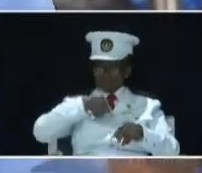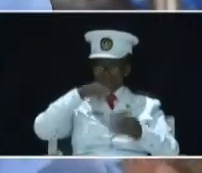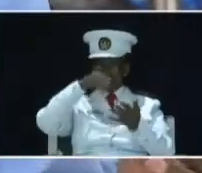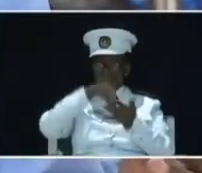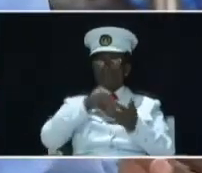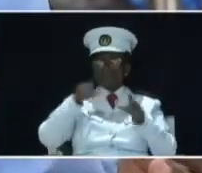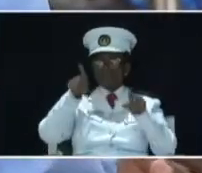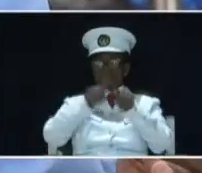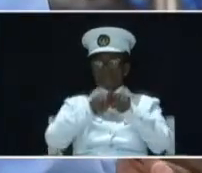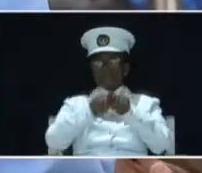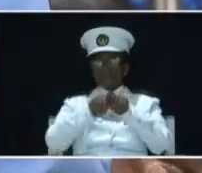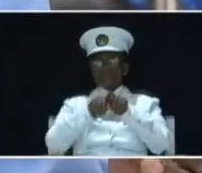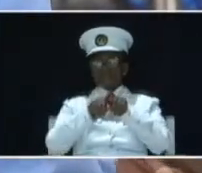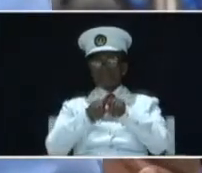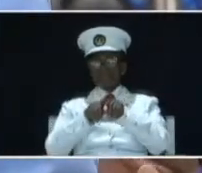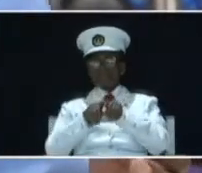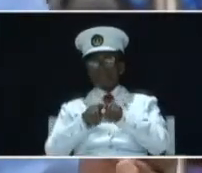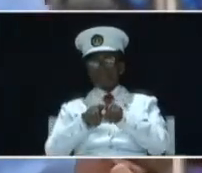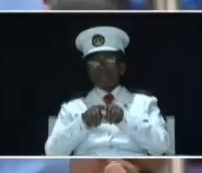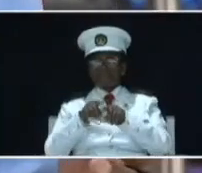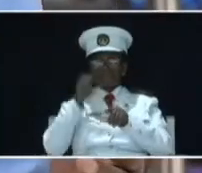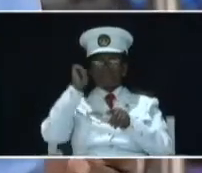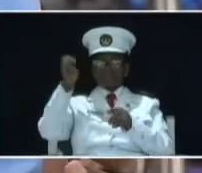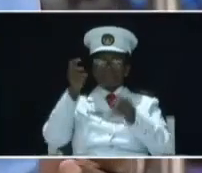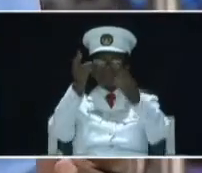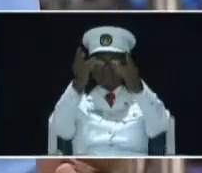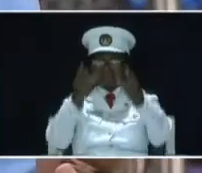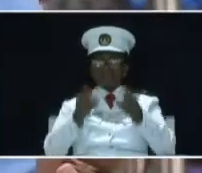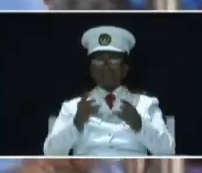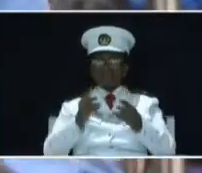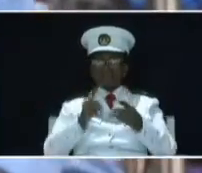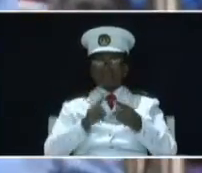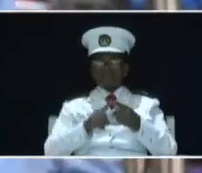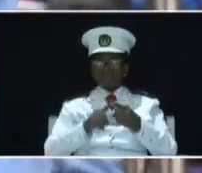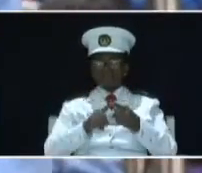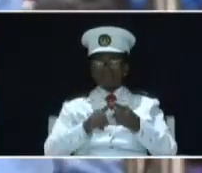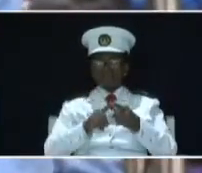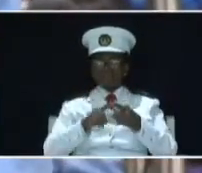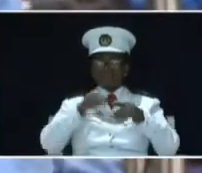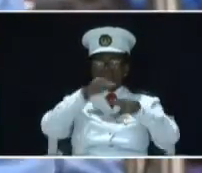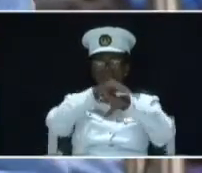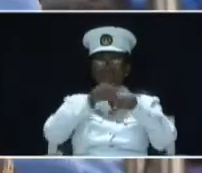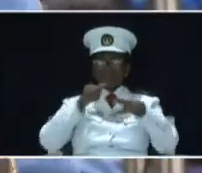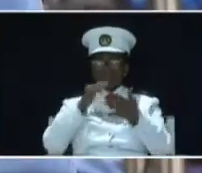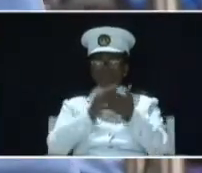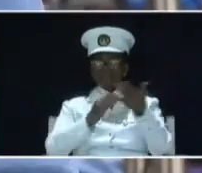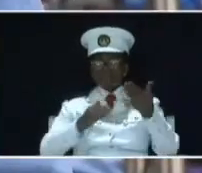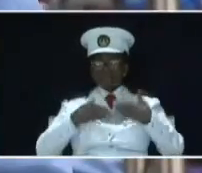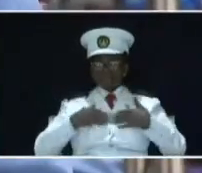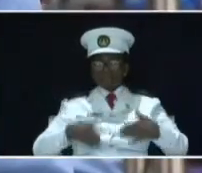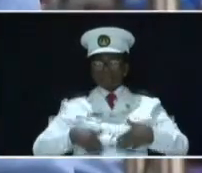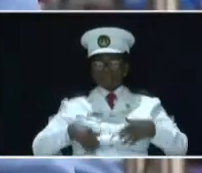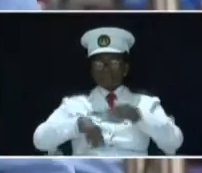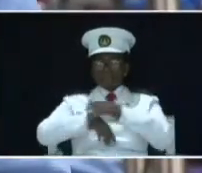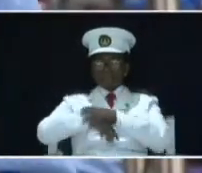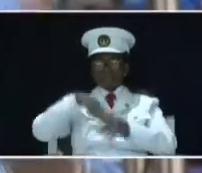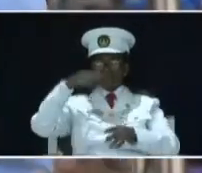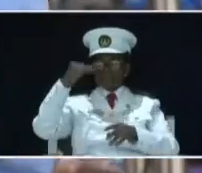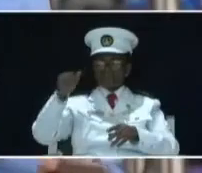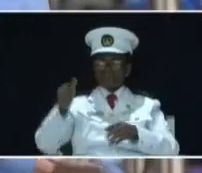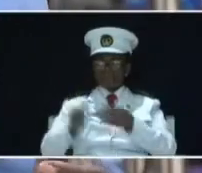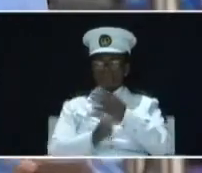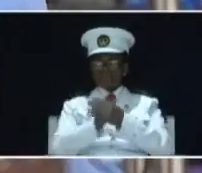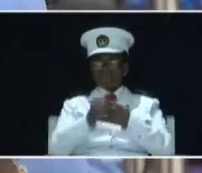So, if he wants to call somebody out of danger, come